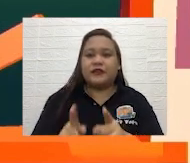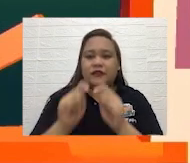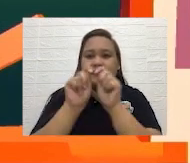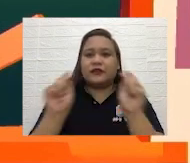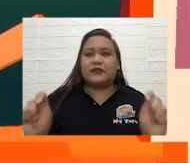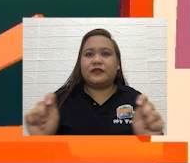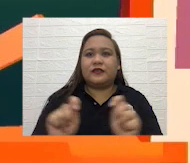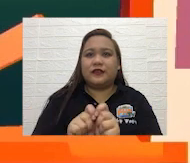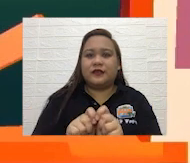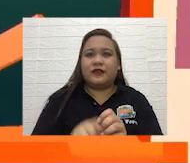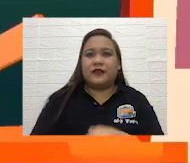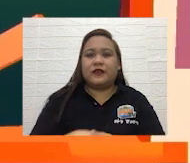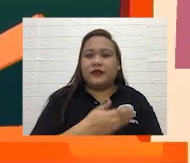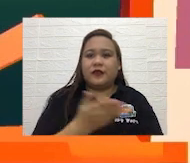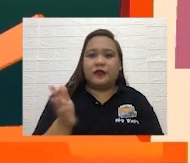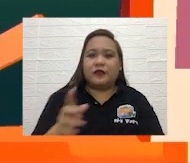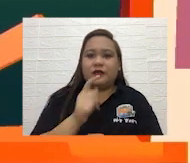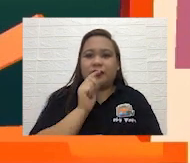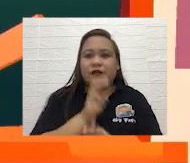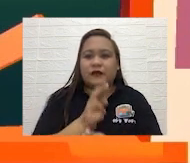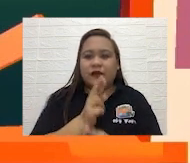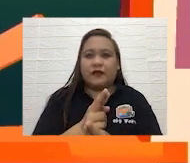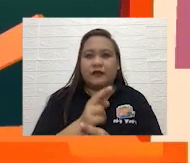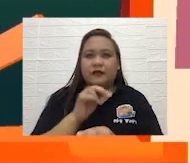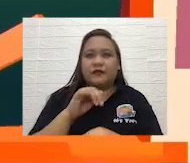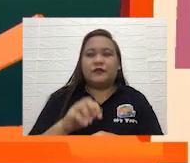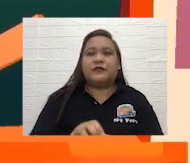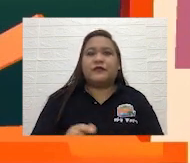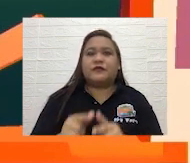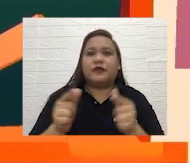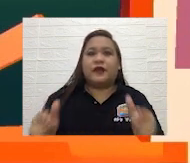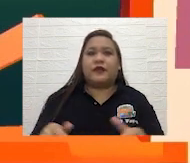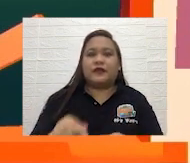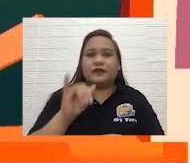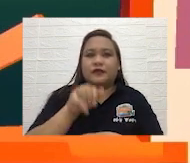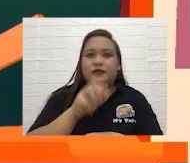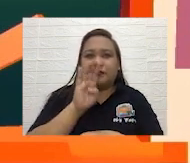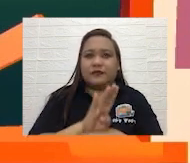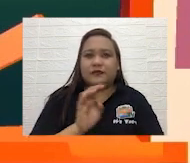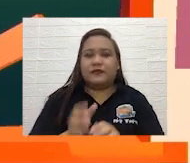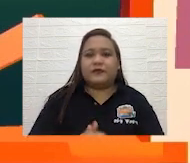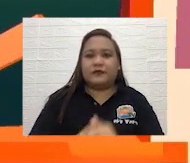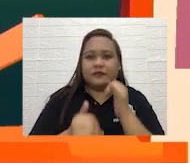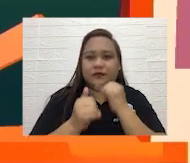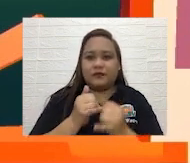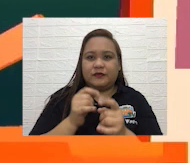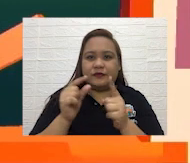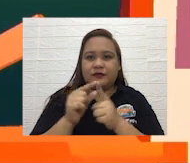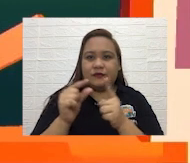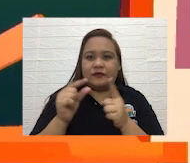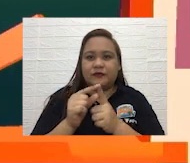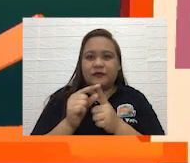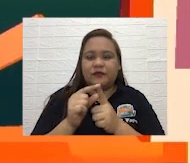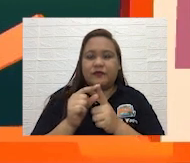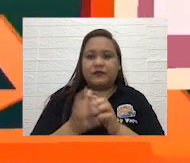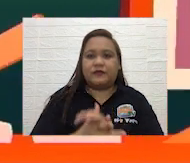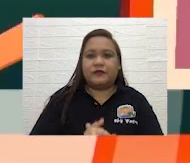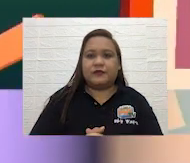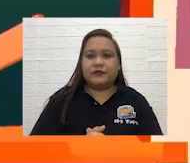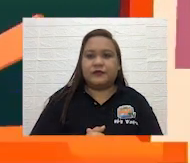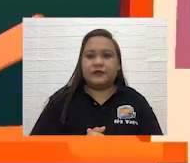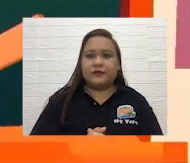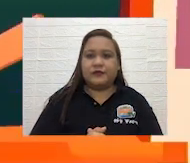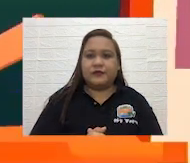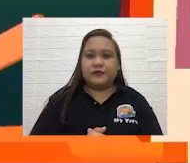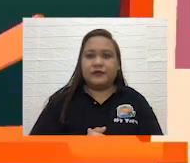If you answered triangle, you got it right again. Great job! For the last word,